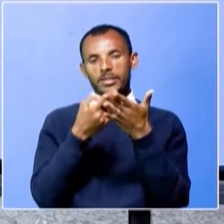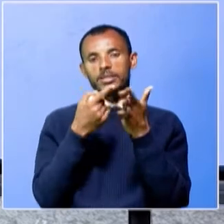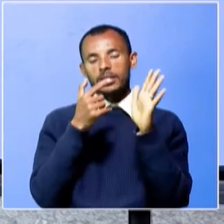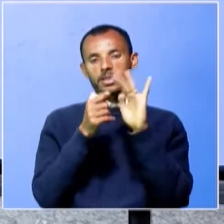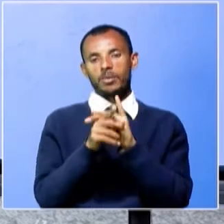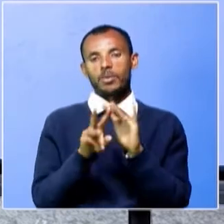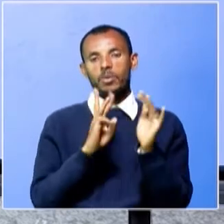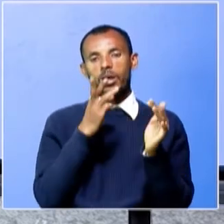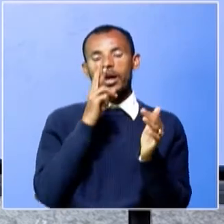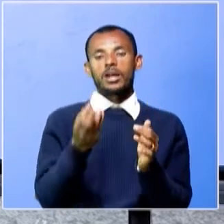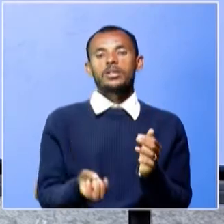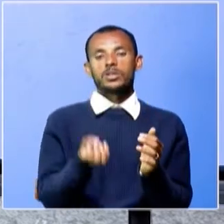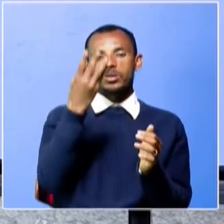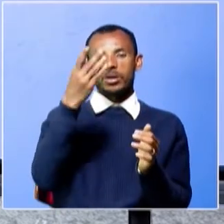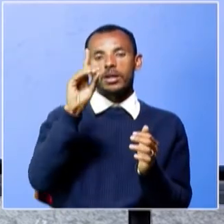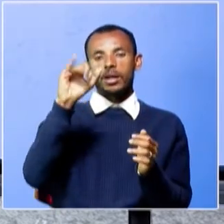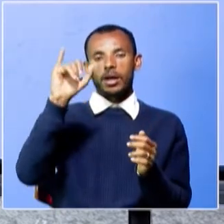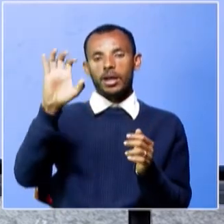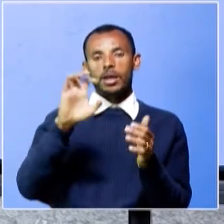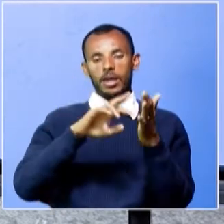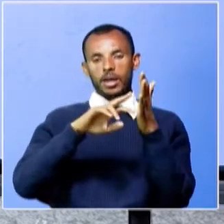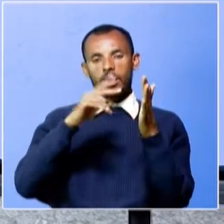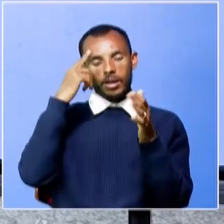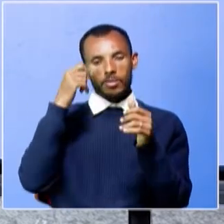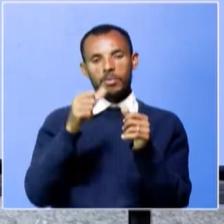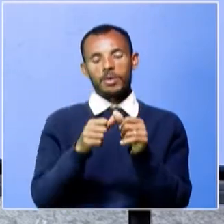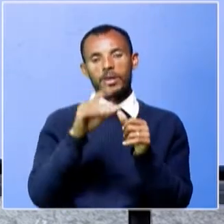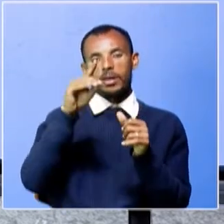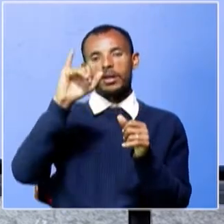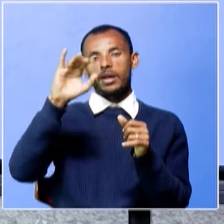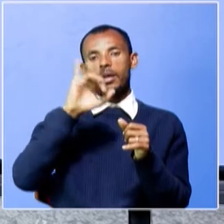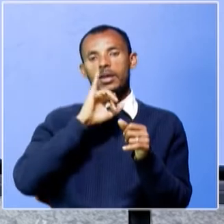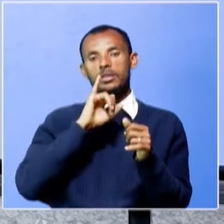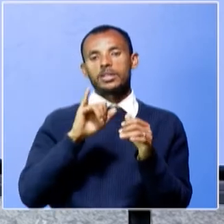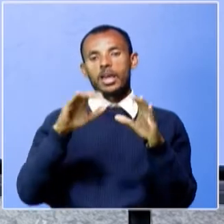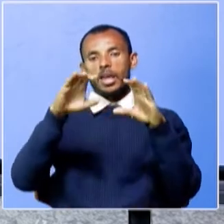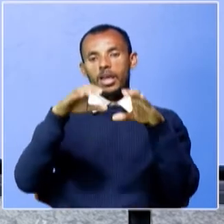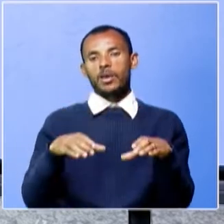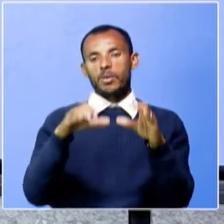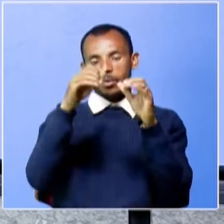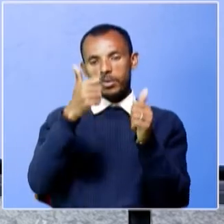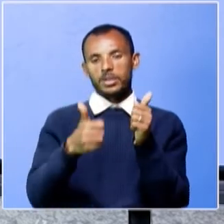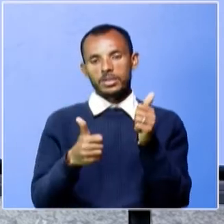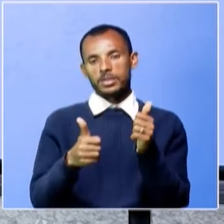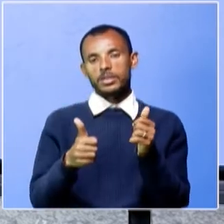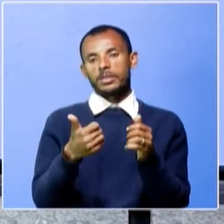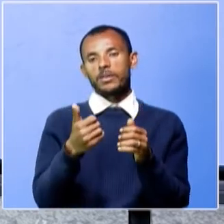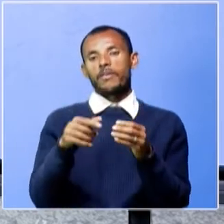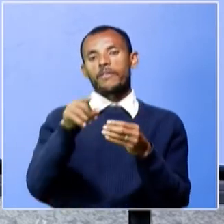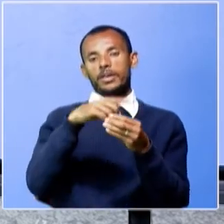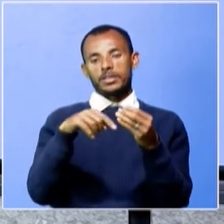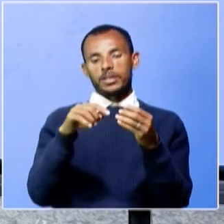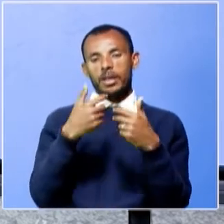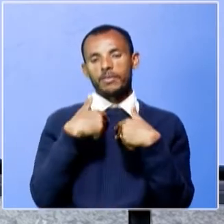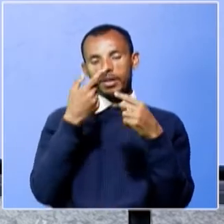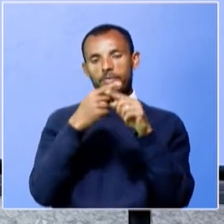example, we are throwing a die. Remember, a die is a cube with each face having different